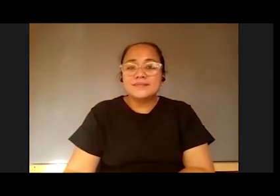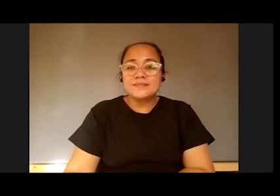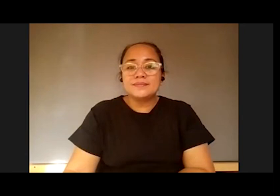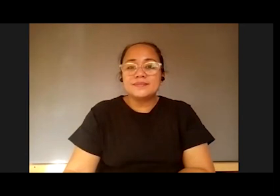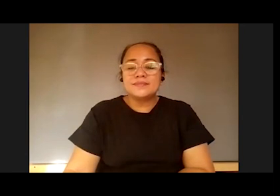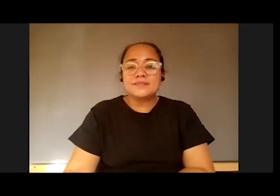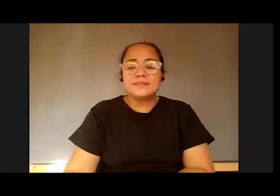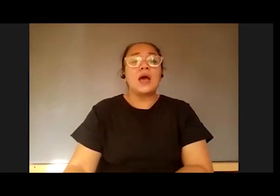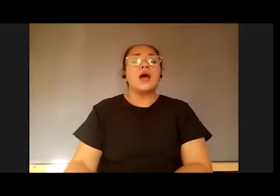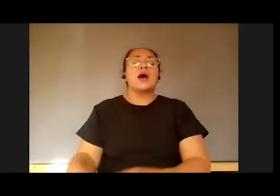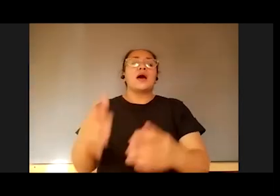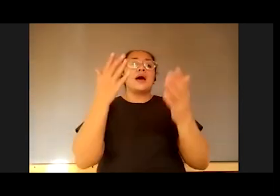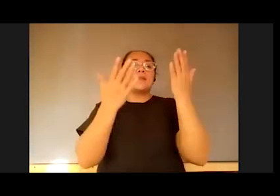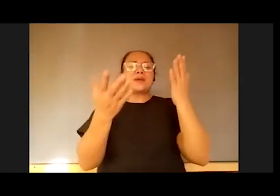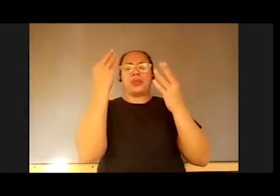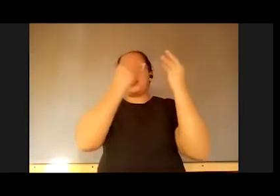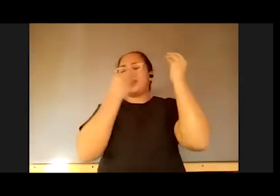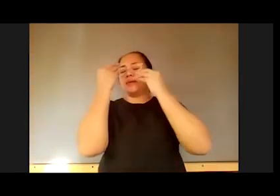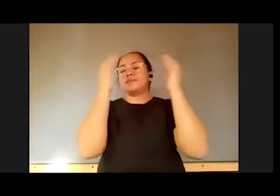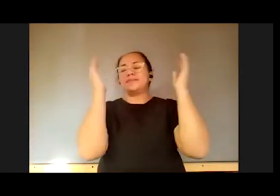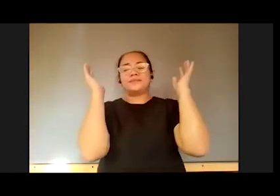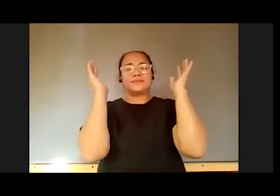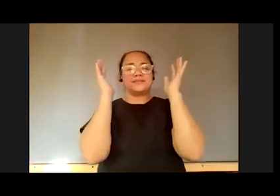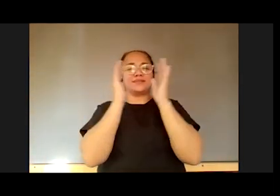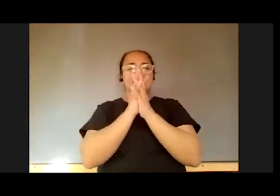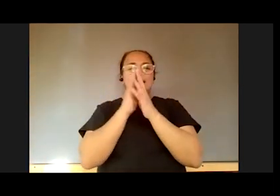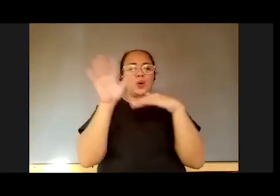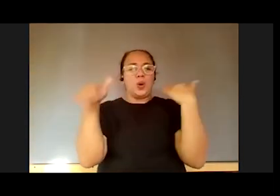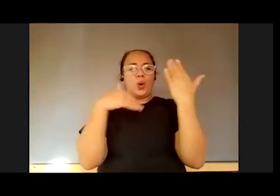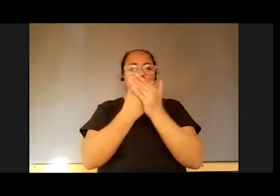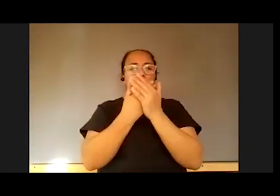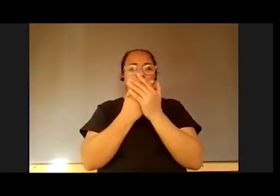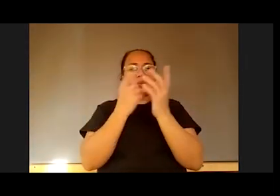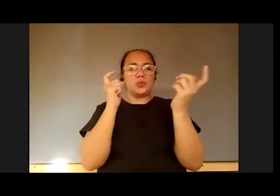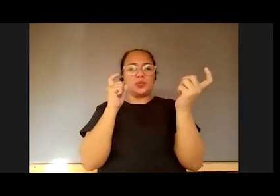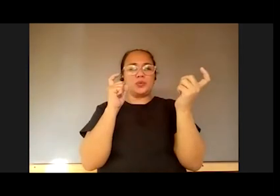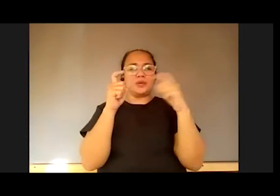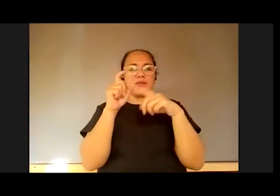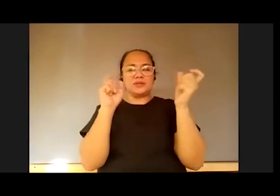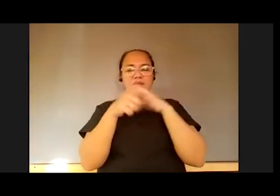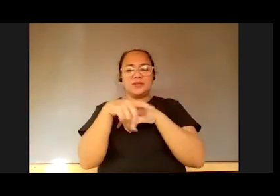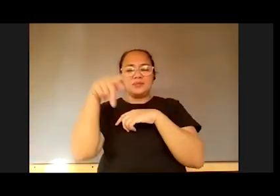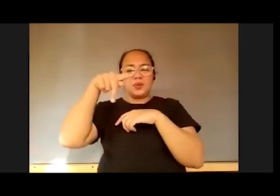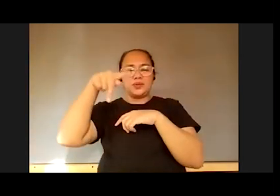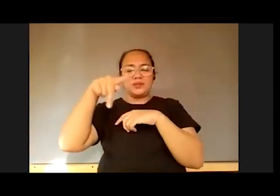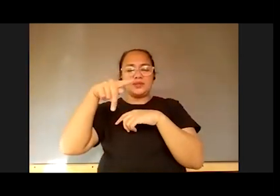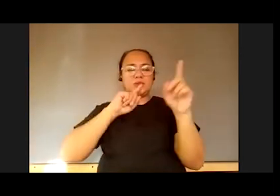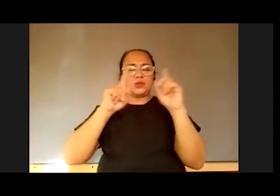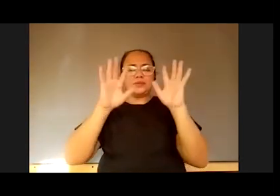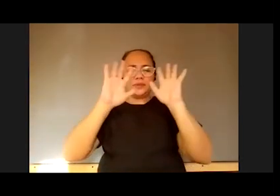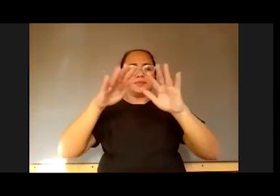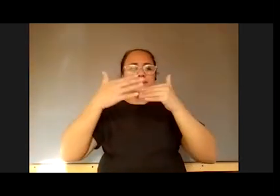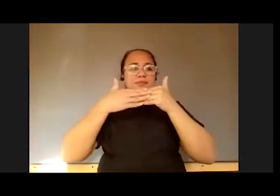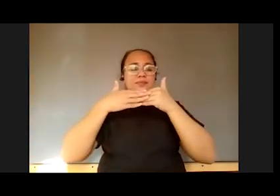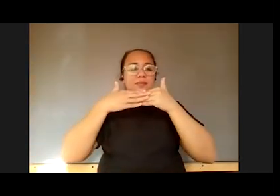Maybe it's too confusing because everybody switches pronouns when we talk. So let's go on to